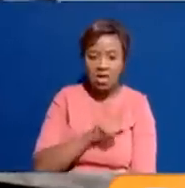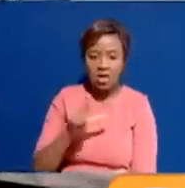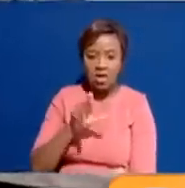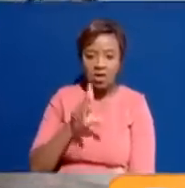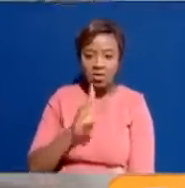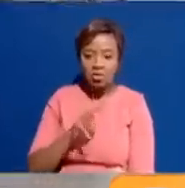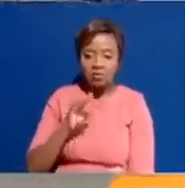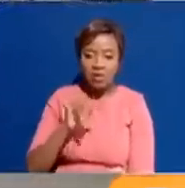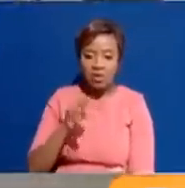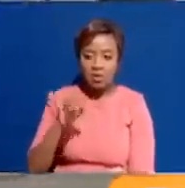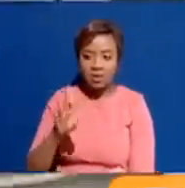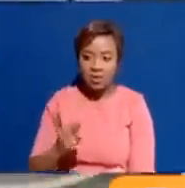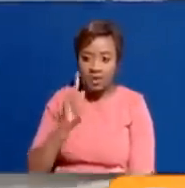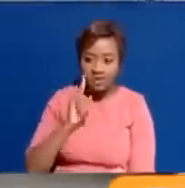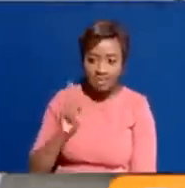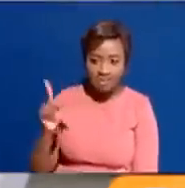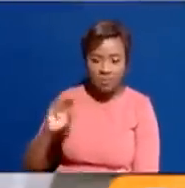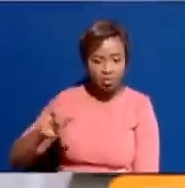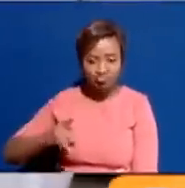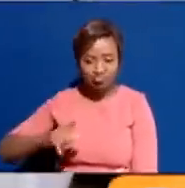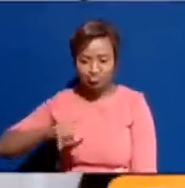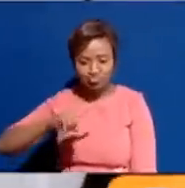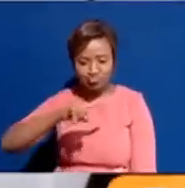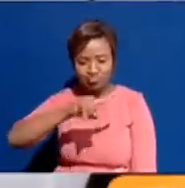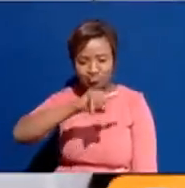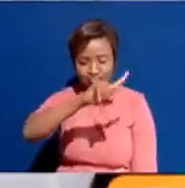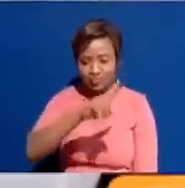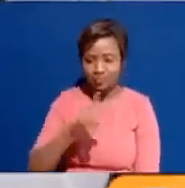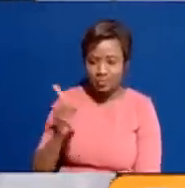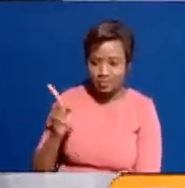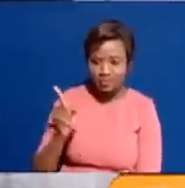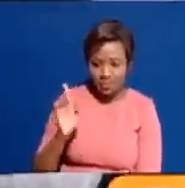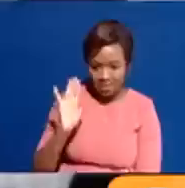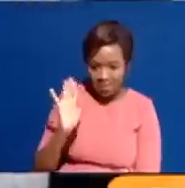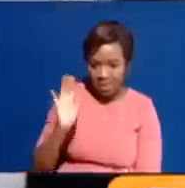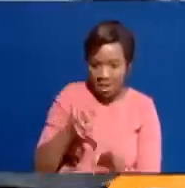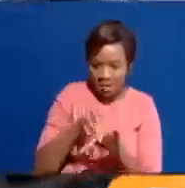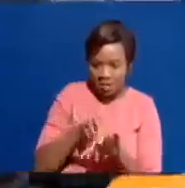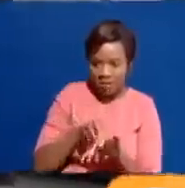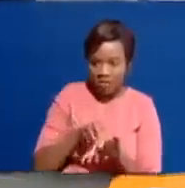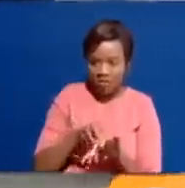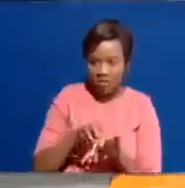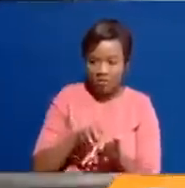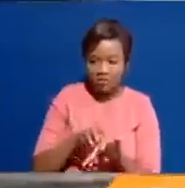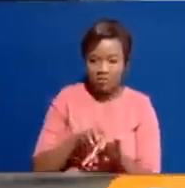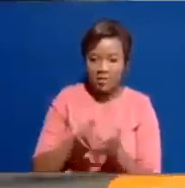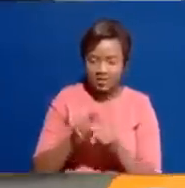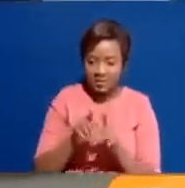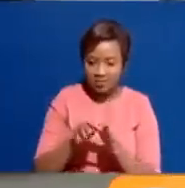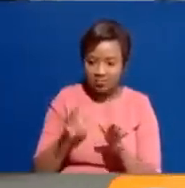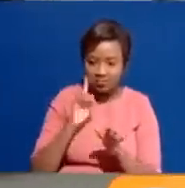in this horizontal position, this orientation, with deployable solar